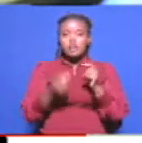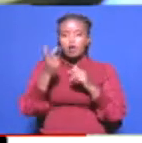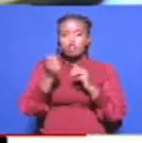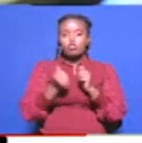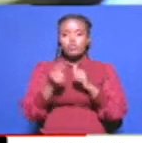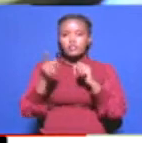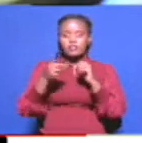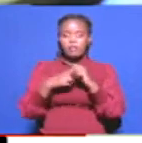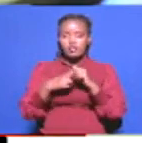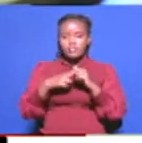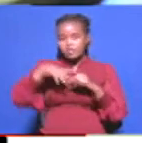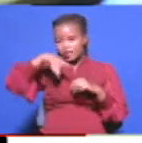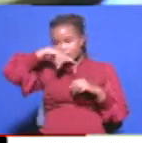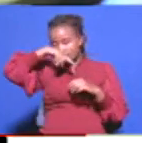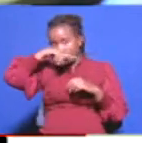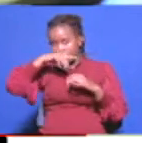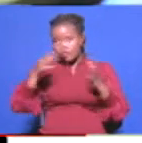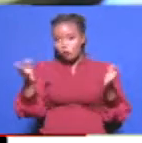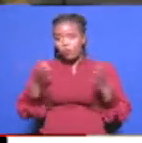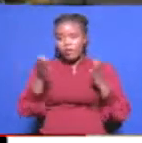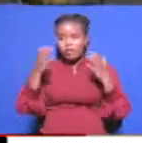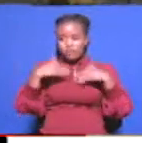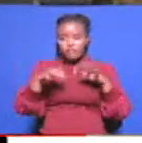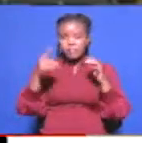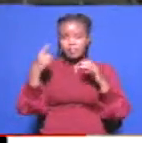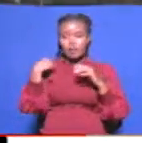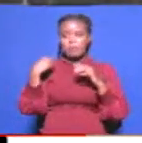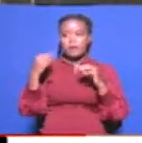they finished 8th.